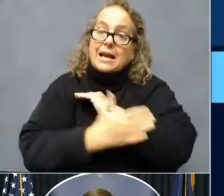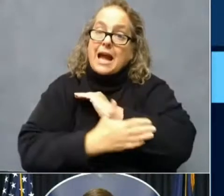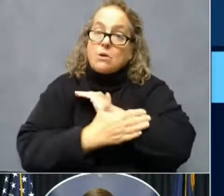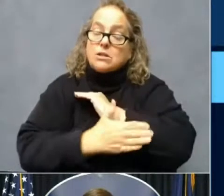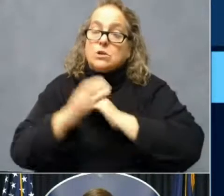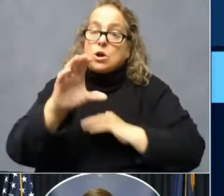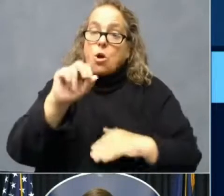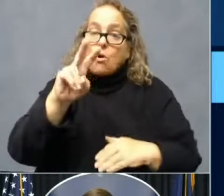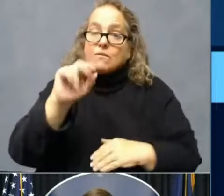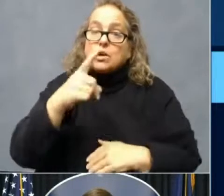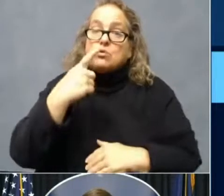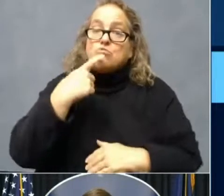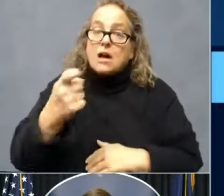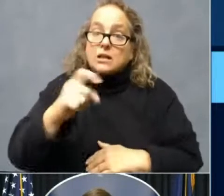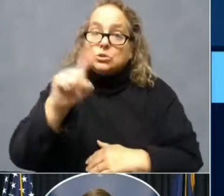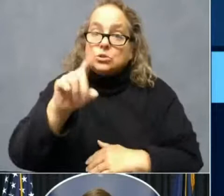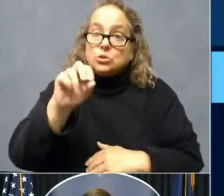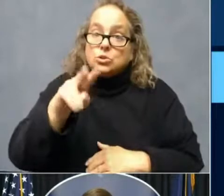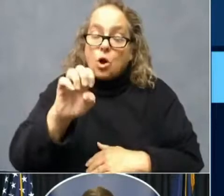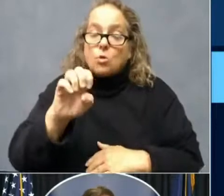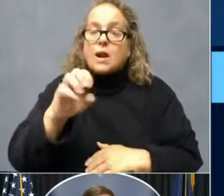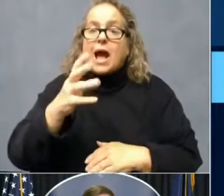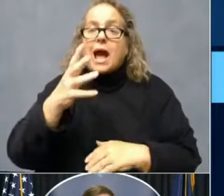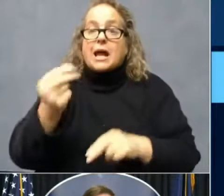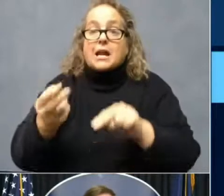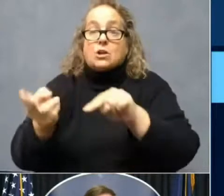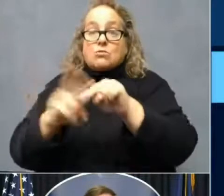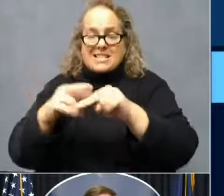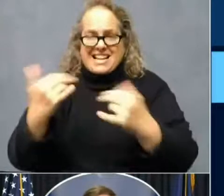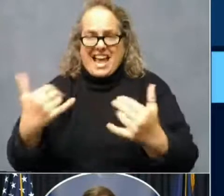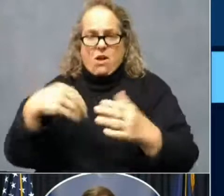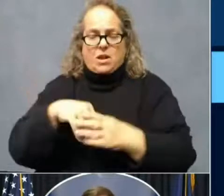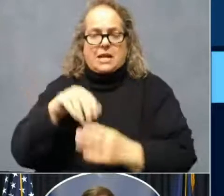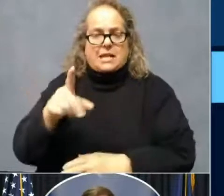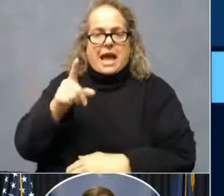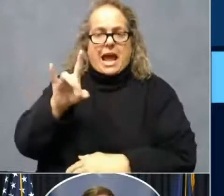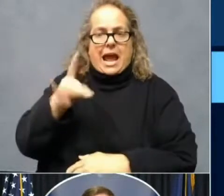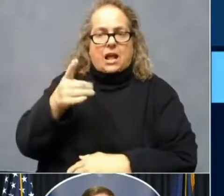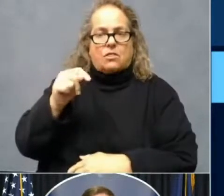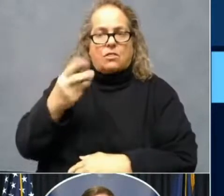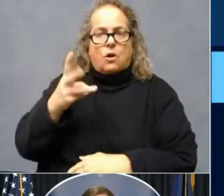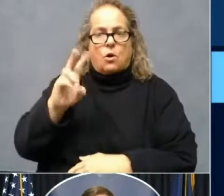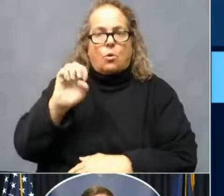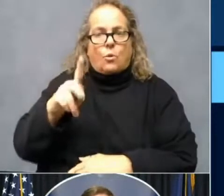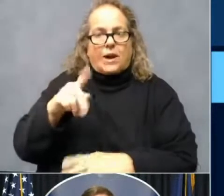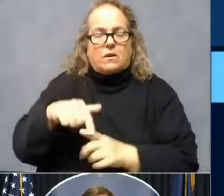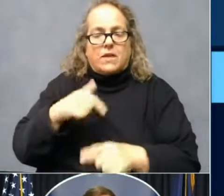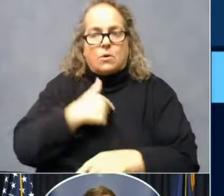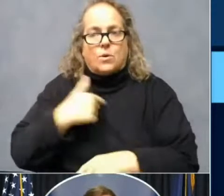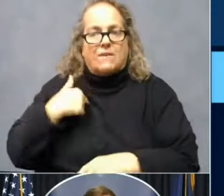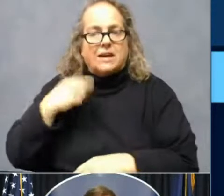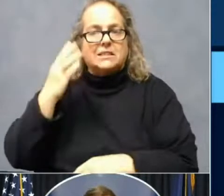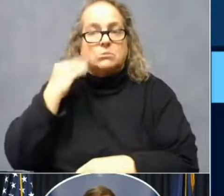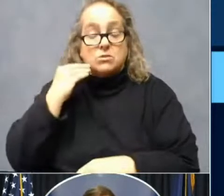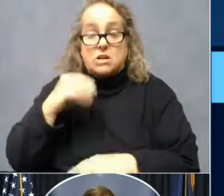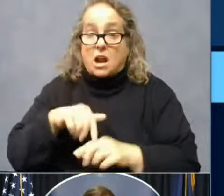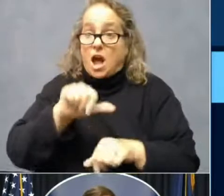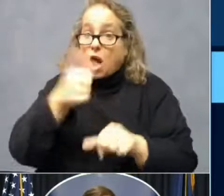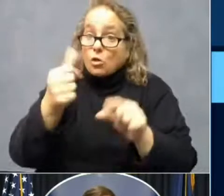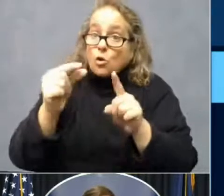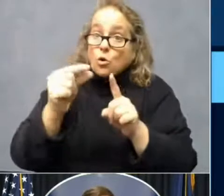of rapid increase, now entering its 8th week that we've experienced. In other words, this is a very dangerous